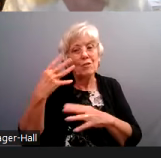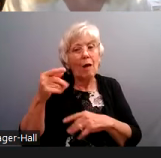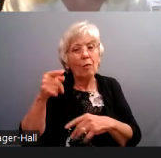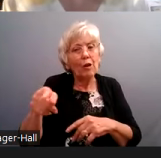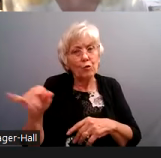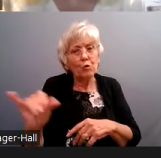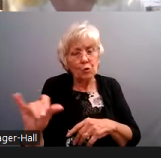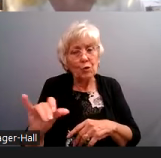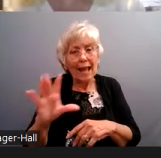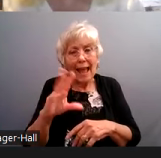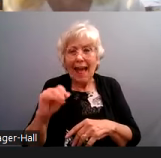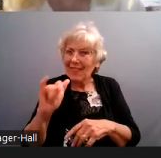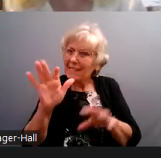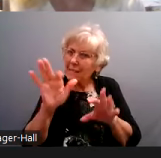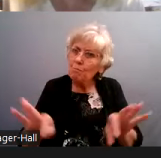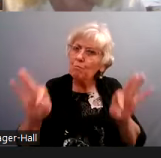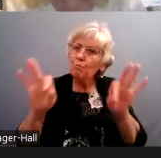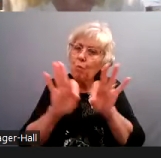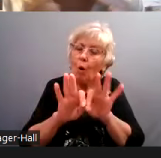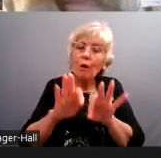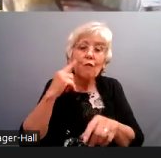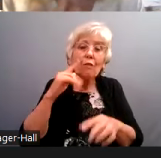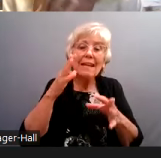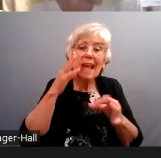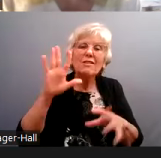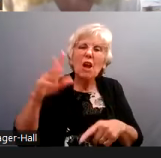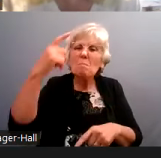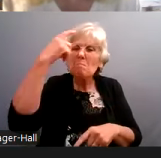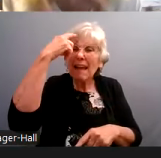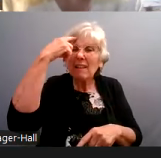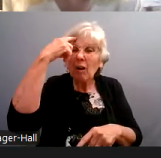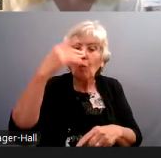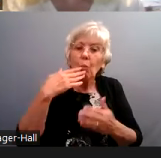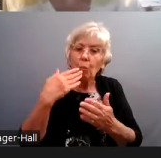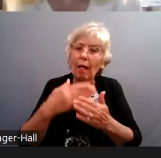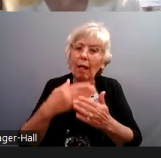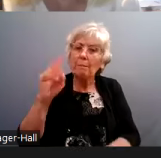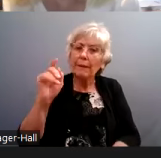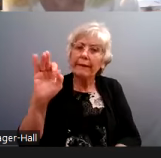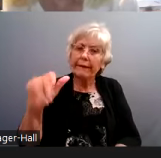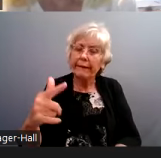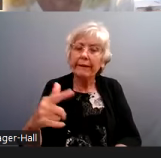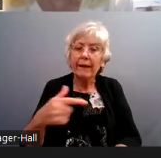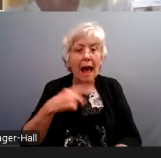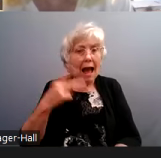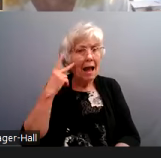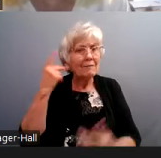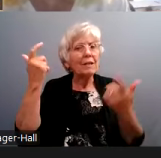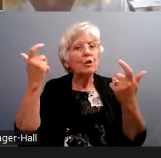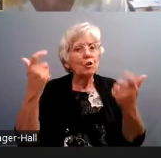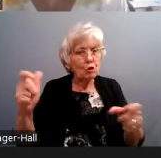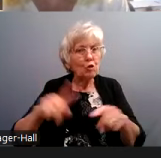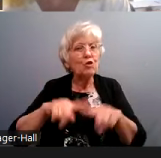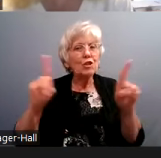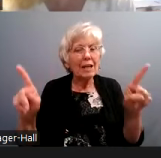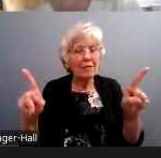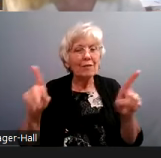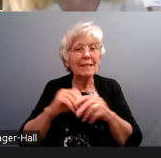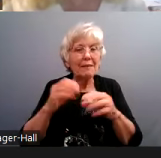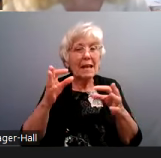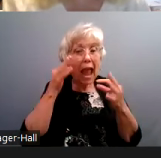really important for the cat's mental well-being. So I just wanted to point that out, that I have seen a huge difference in that with the cats as they come ready